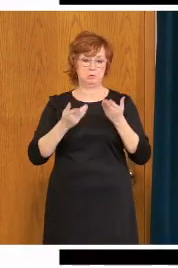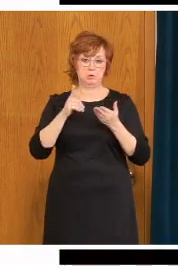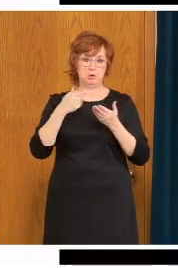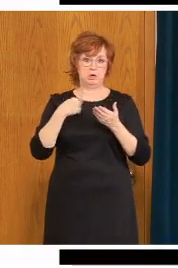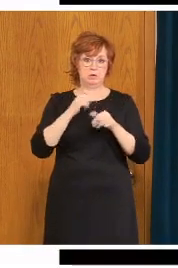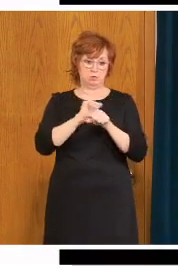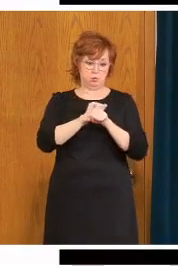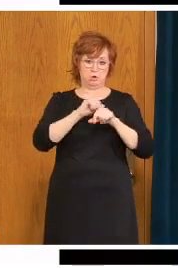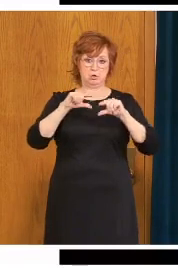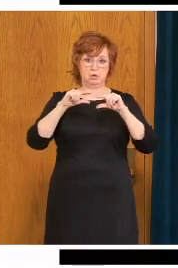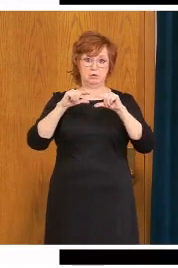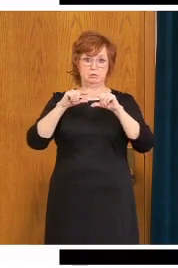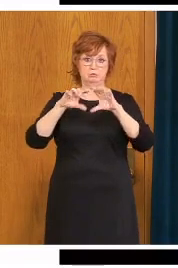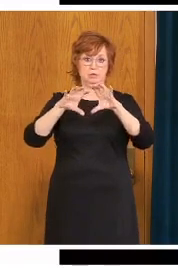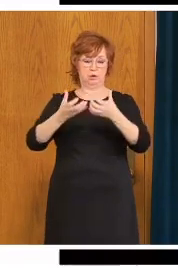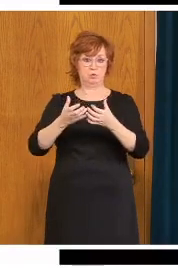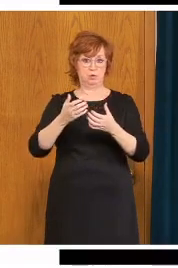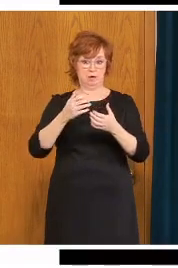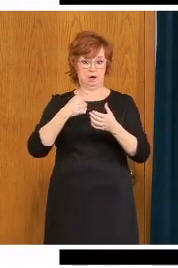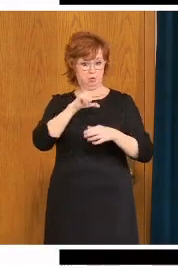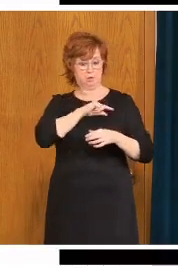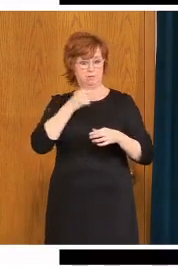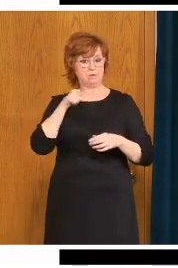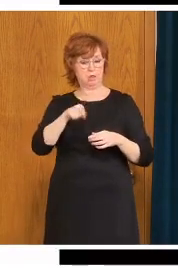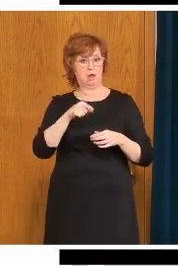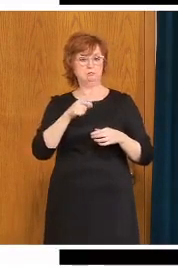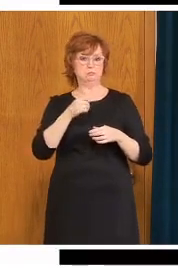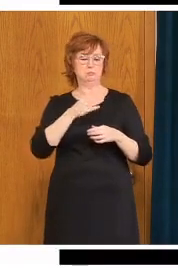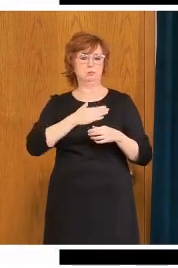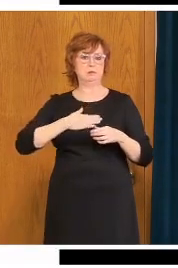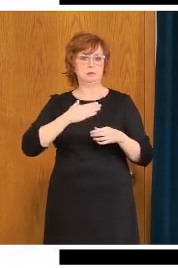worker category, please get vaccinated at your first opportunity.